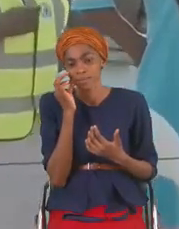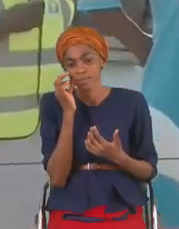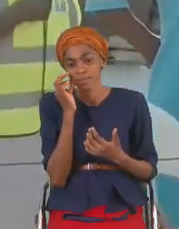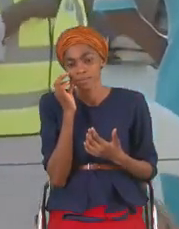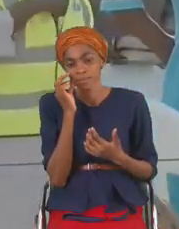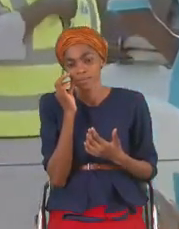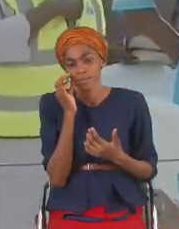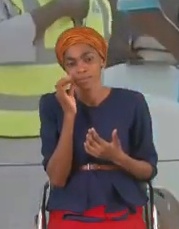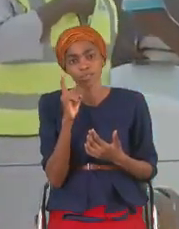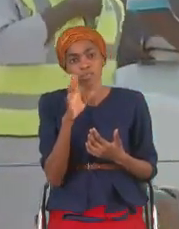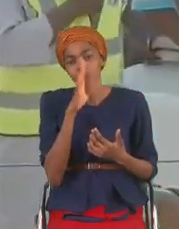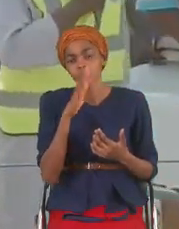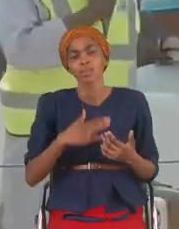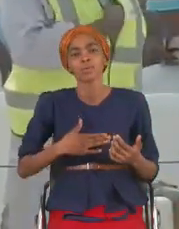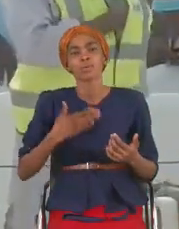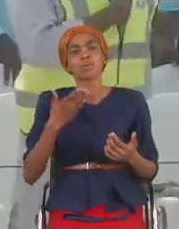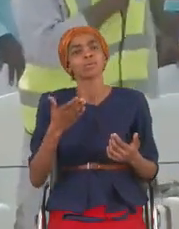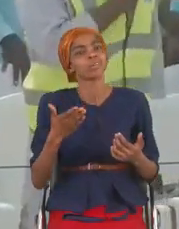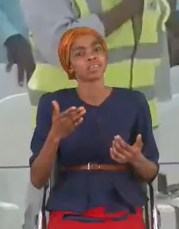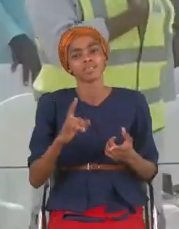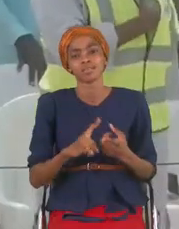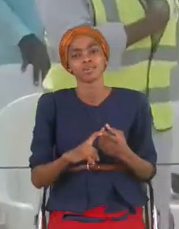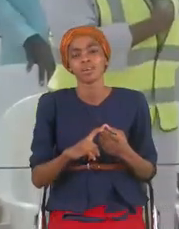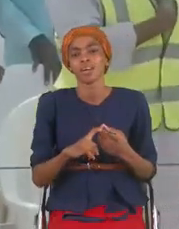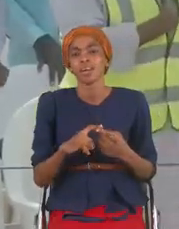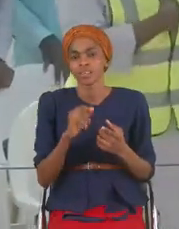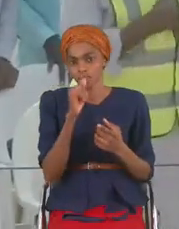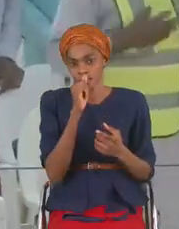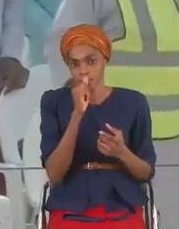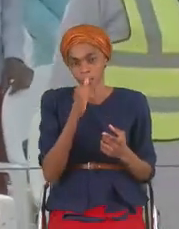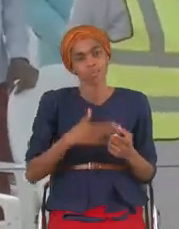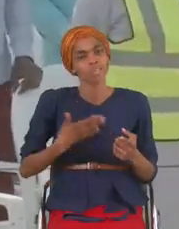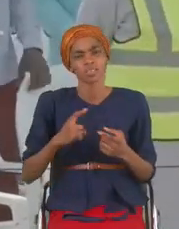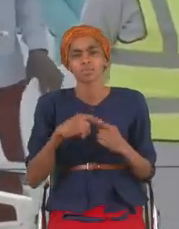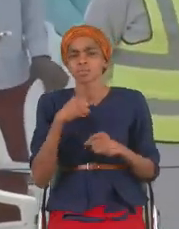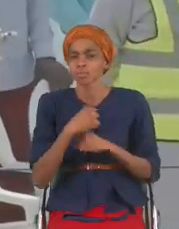You'll be willing to endure, willing to suffer